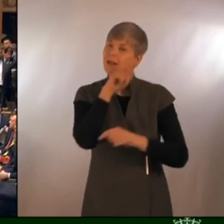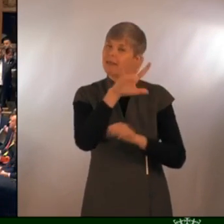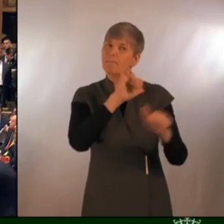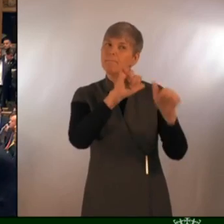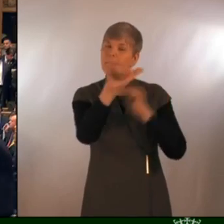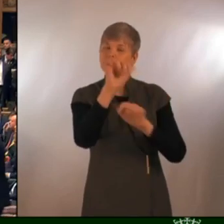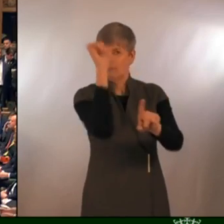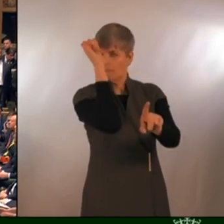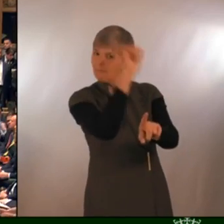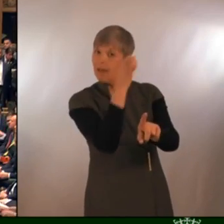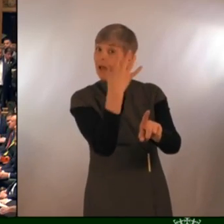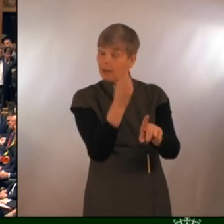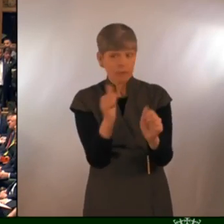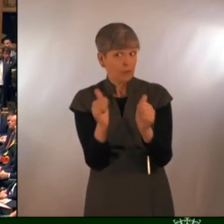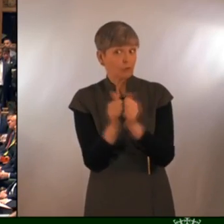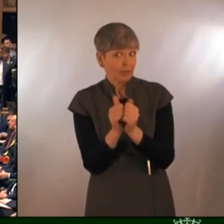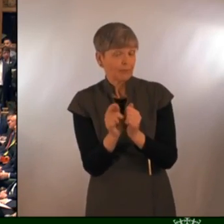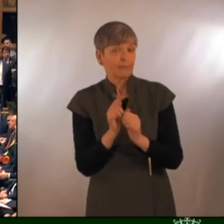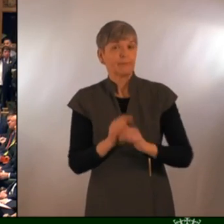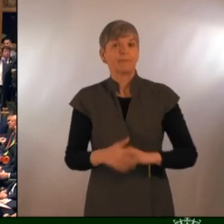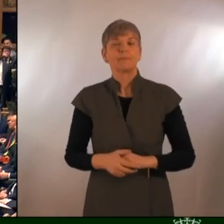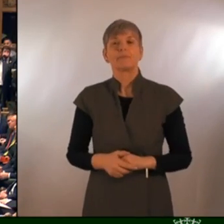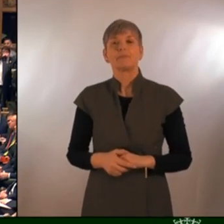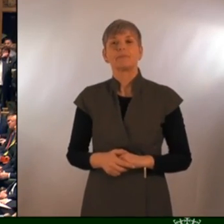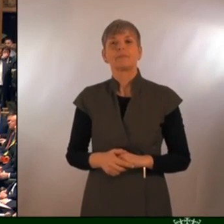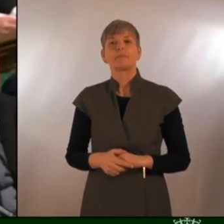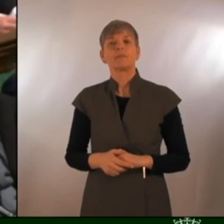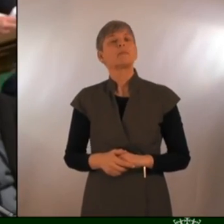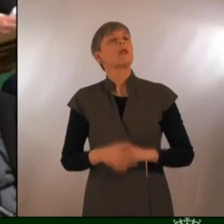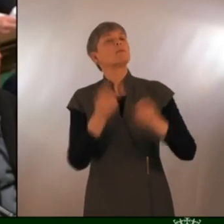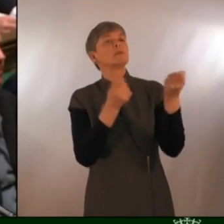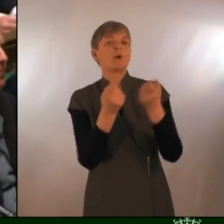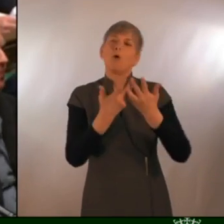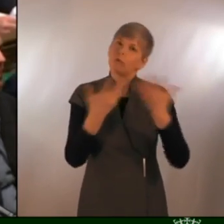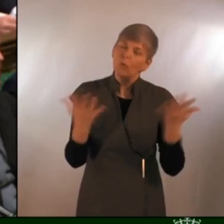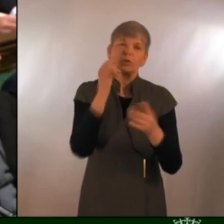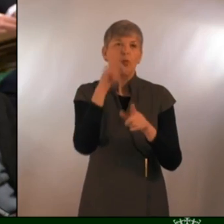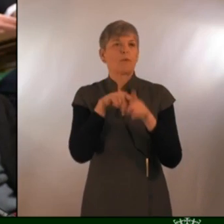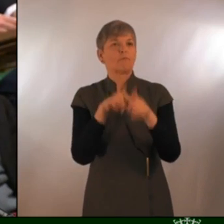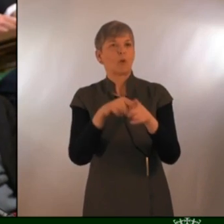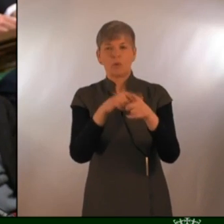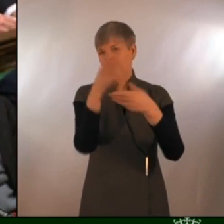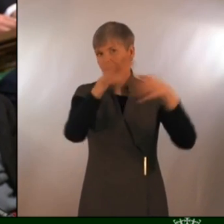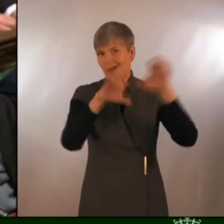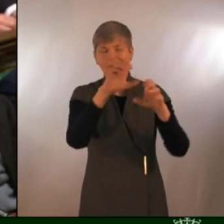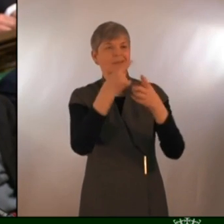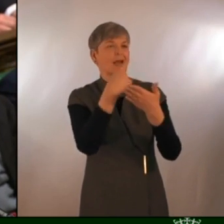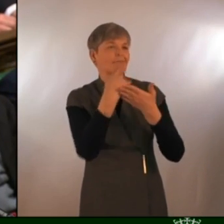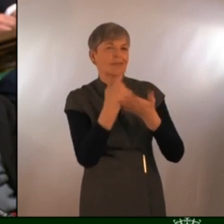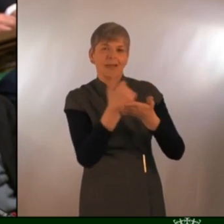Minister. Mr. Speaker, we will of course be guided by the best scientific judgments in all these things, but I can certainly confirm it is